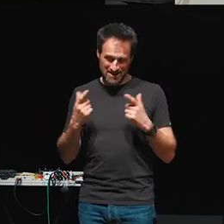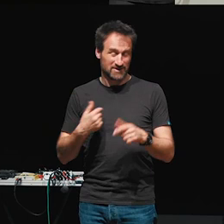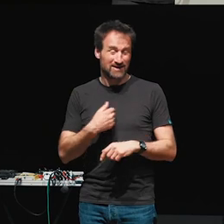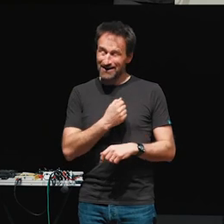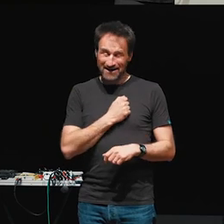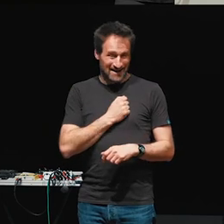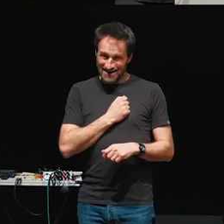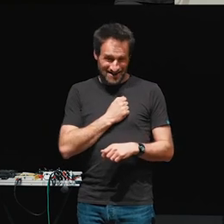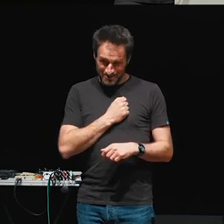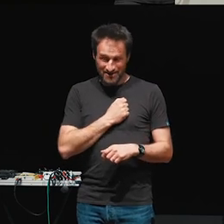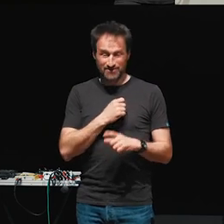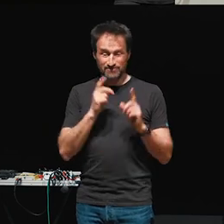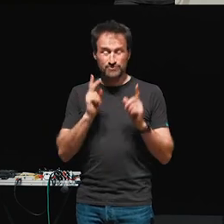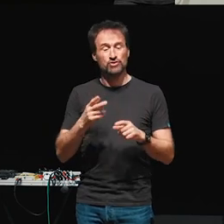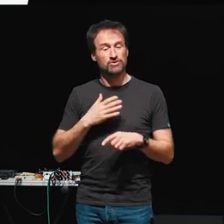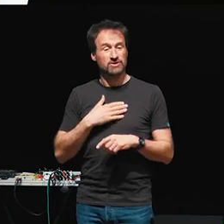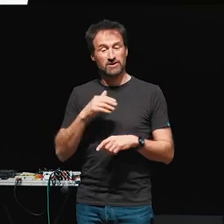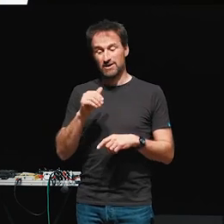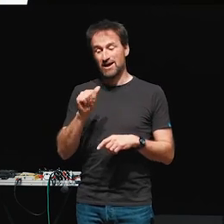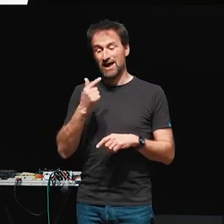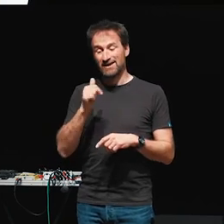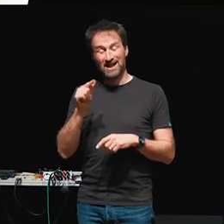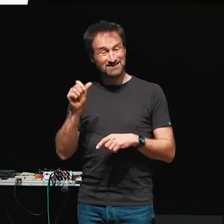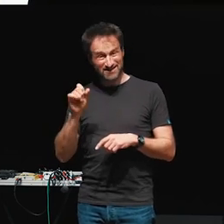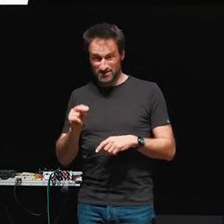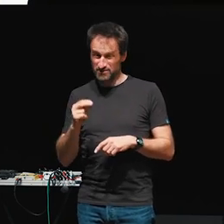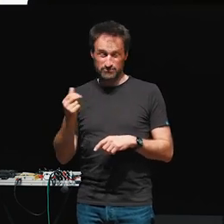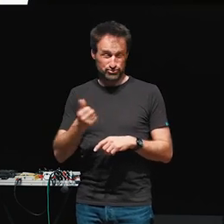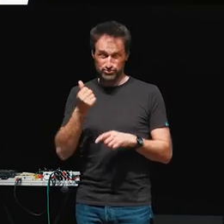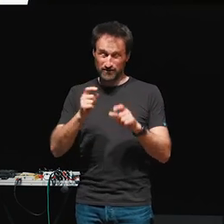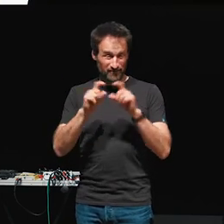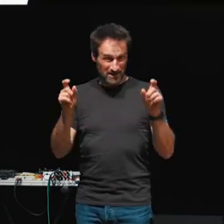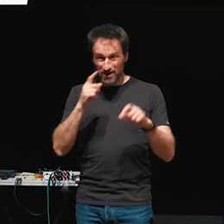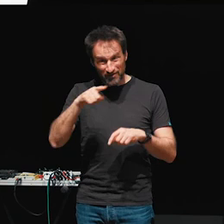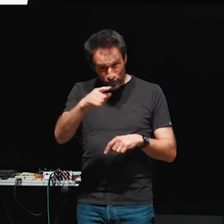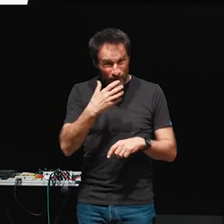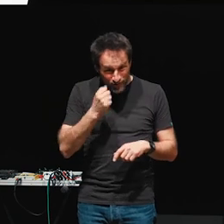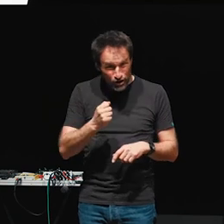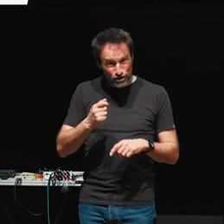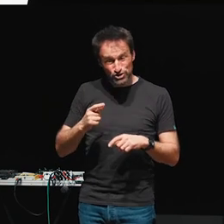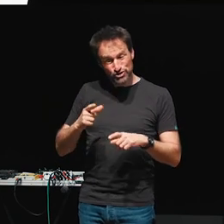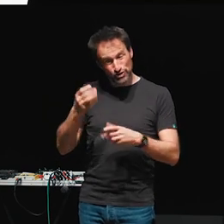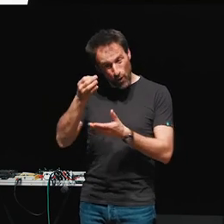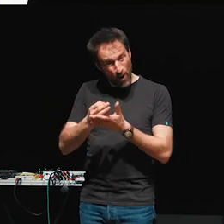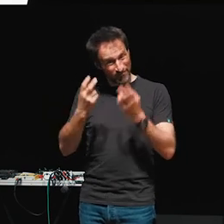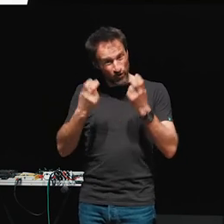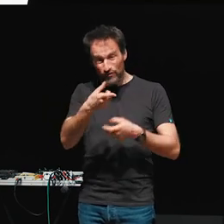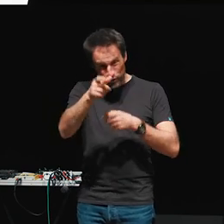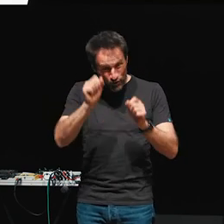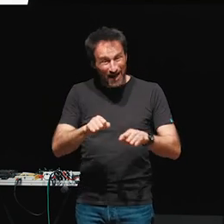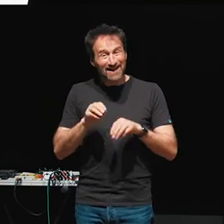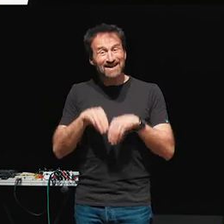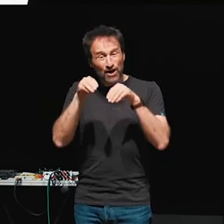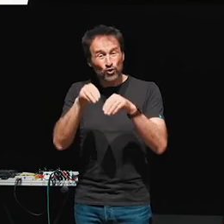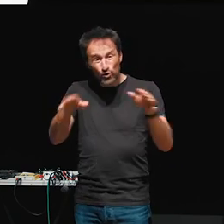Atlassian is a very, very good company. And if you want to live in a place when you can actually hug a kangaroo, you can totally do